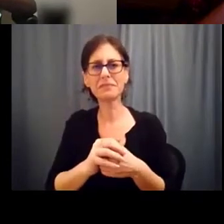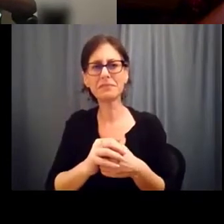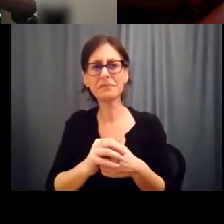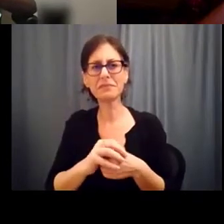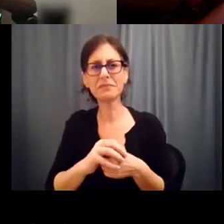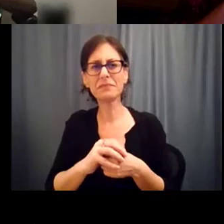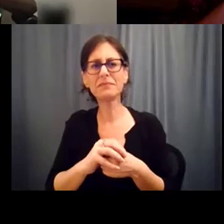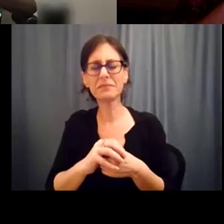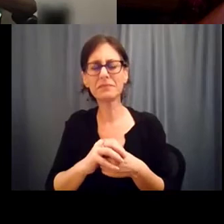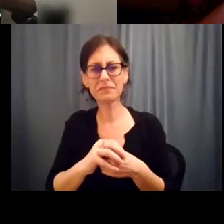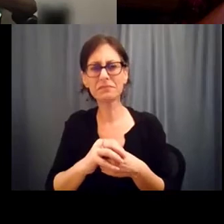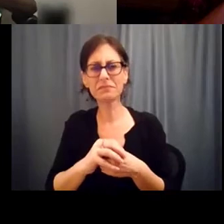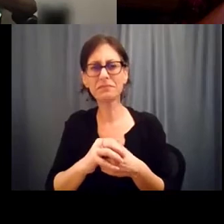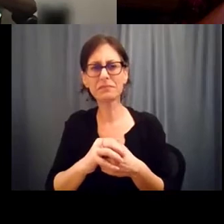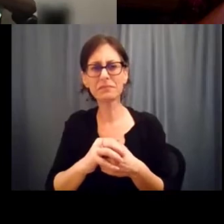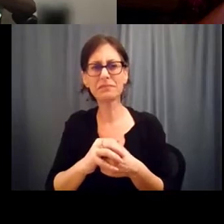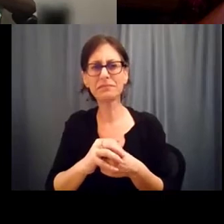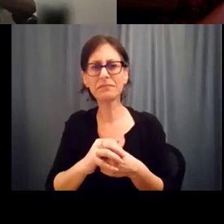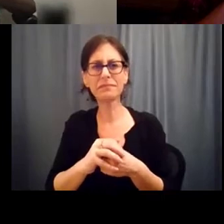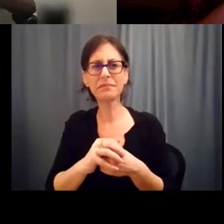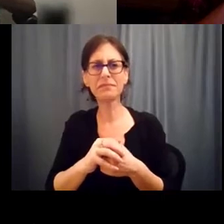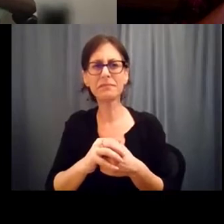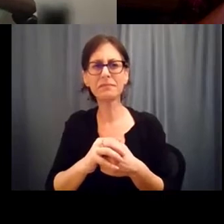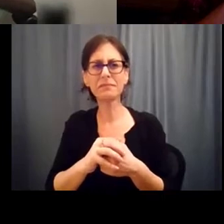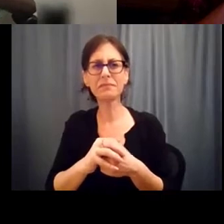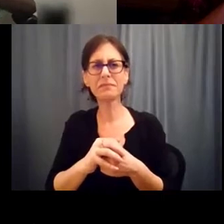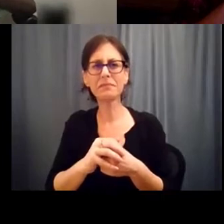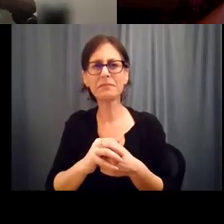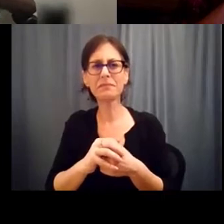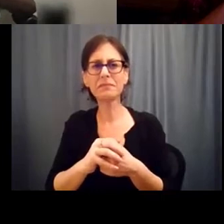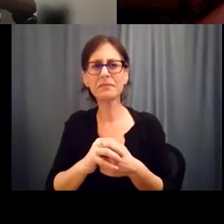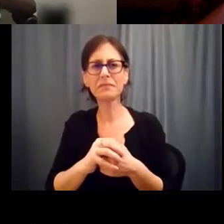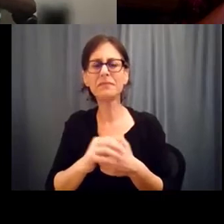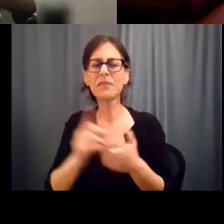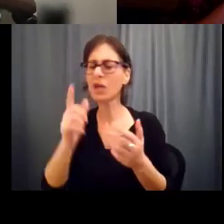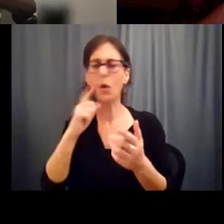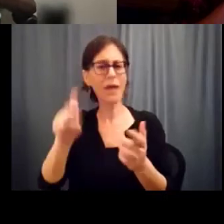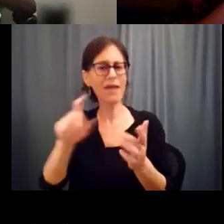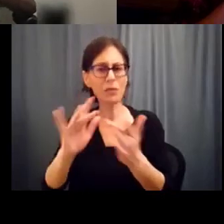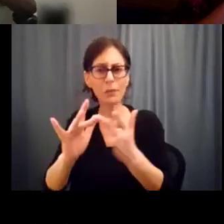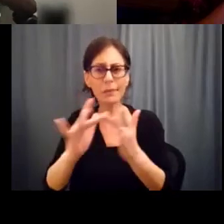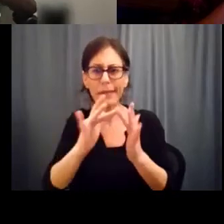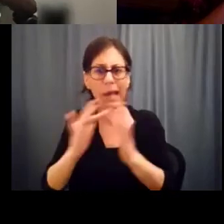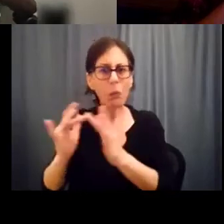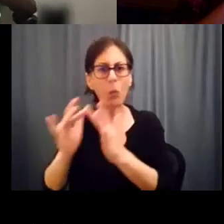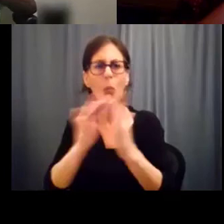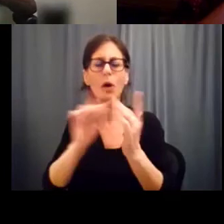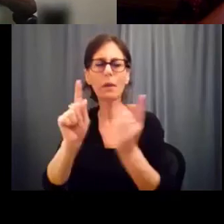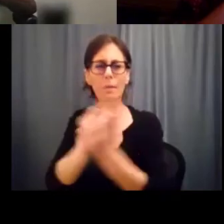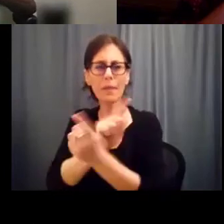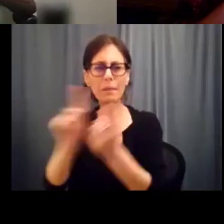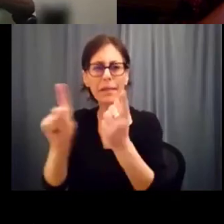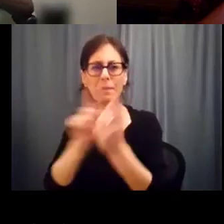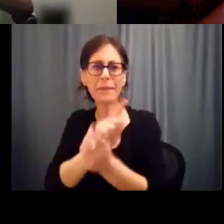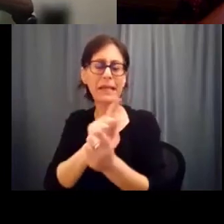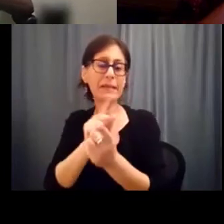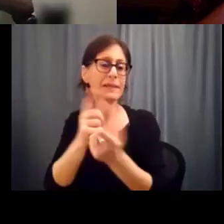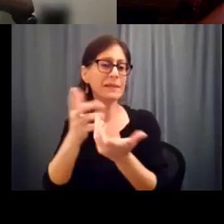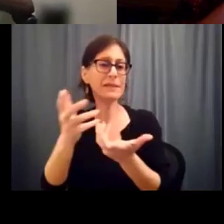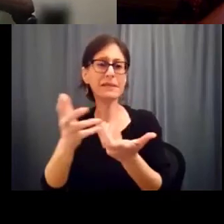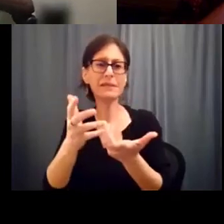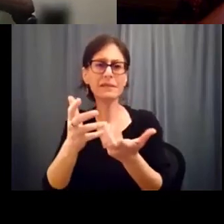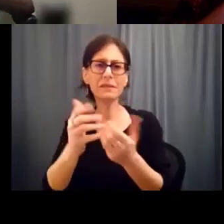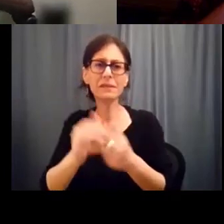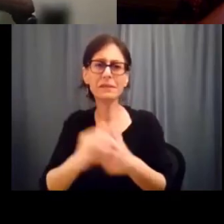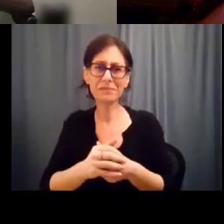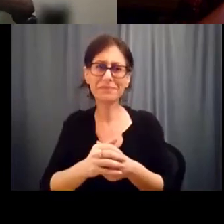you know, navigating and networking, you know, goals, you